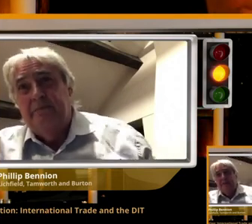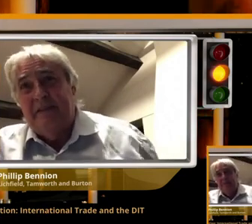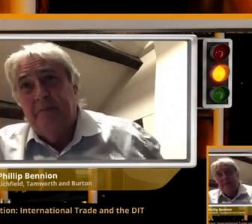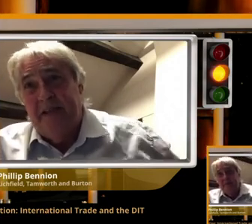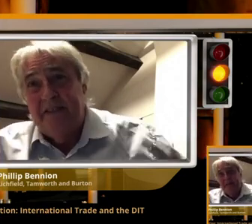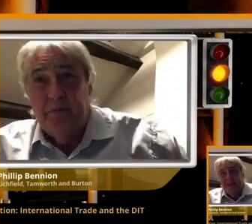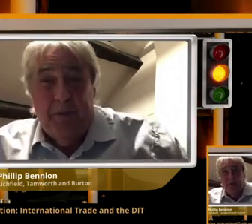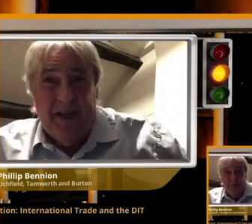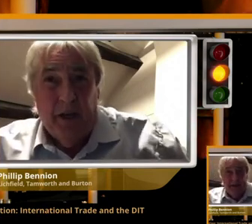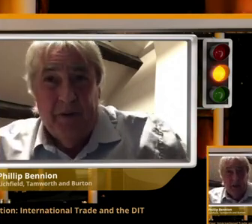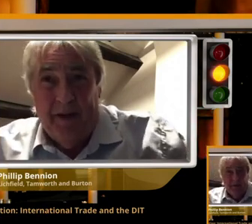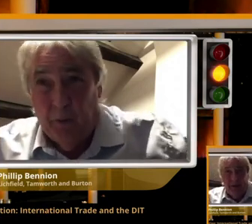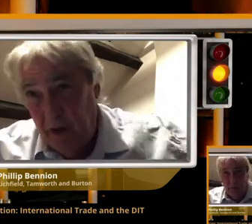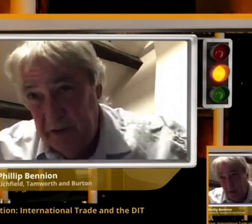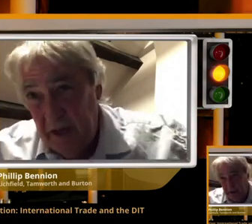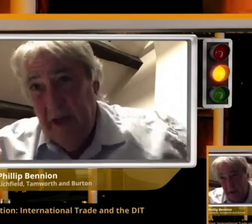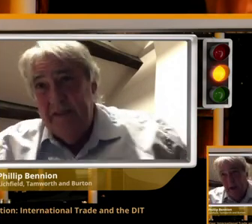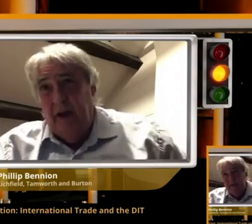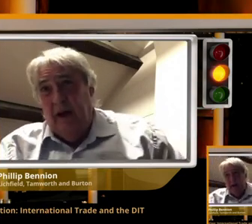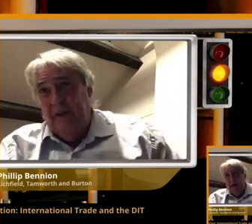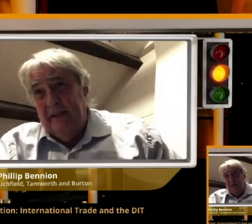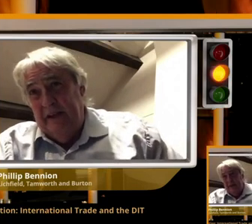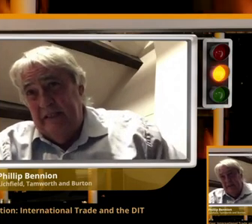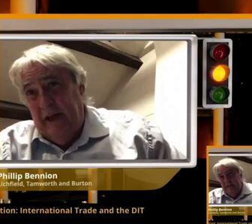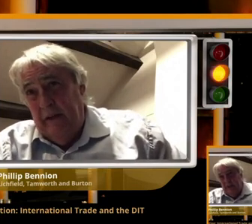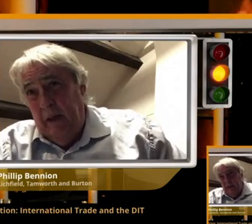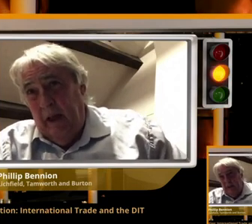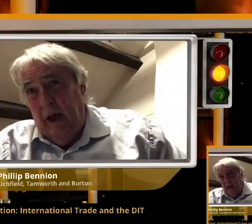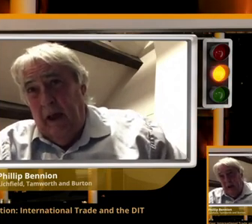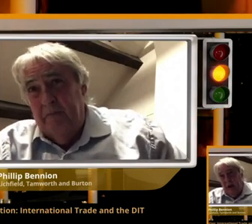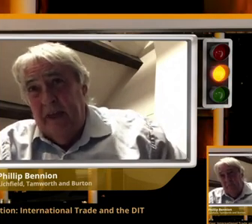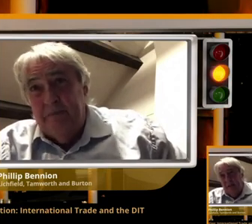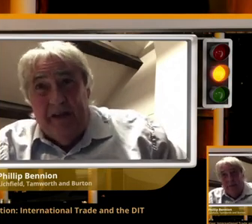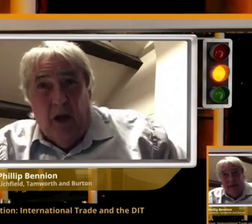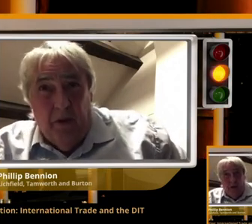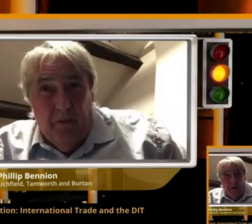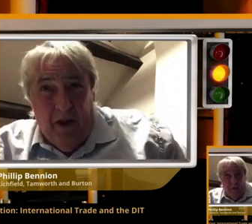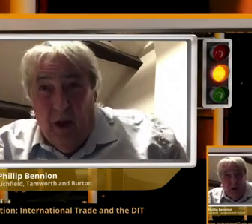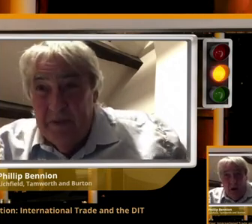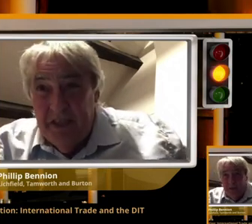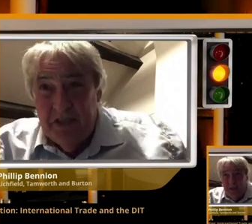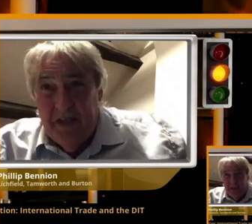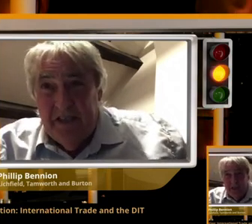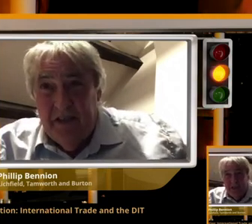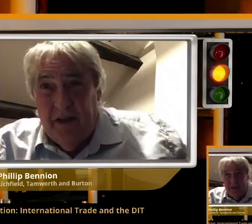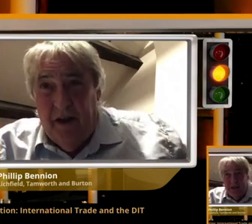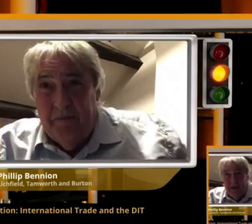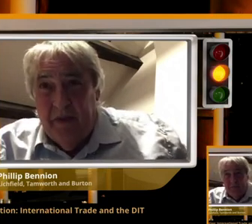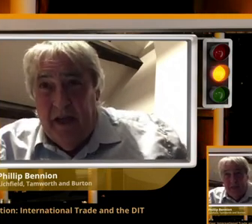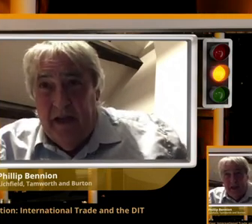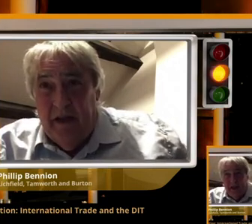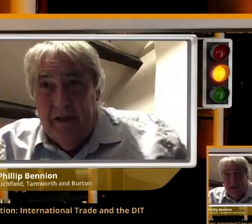of these bits and pieces we're picking up around the world. So I think that there's been no real opposition to this